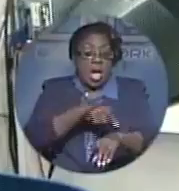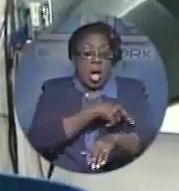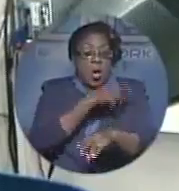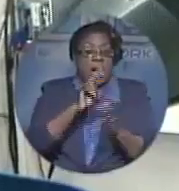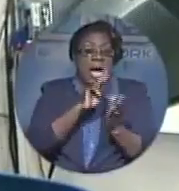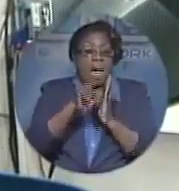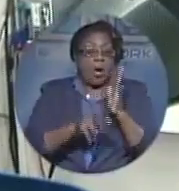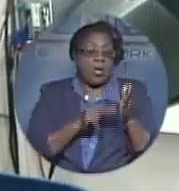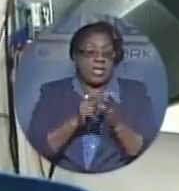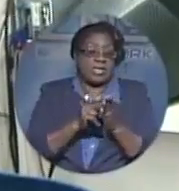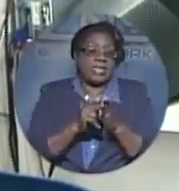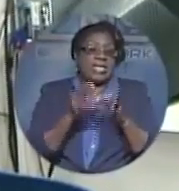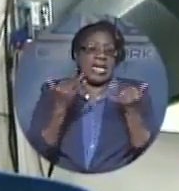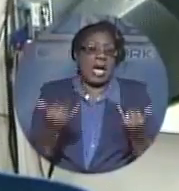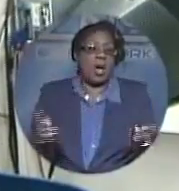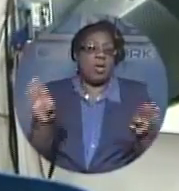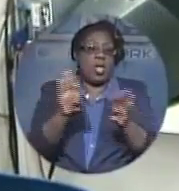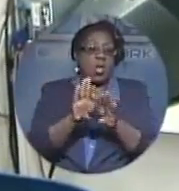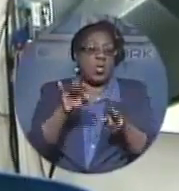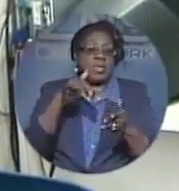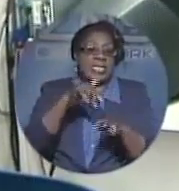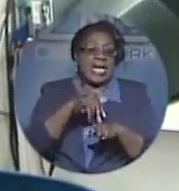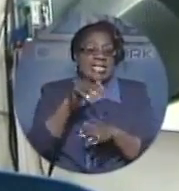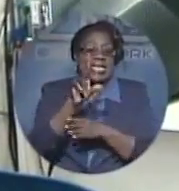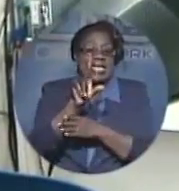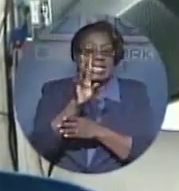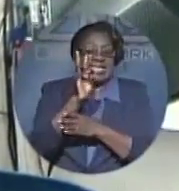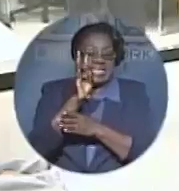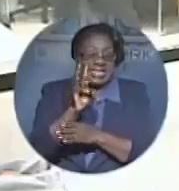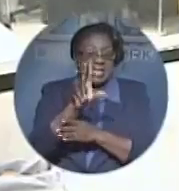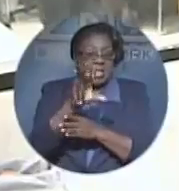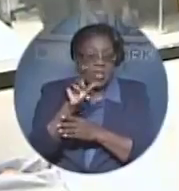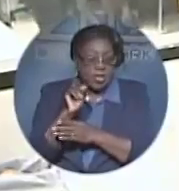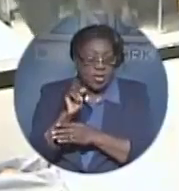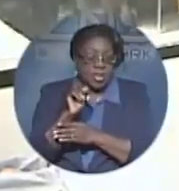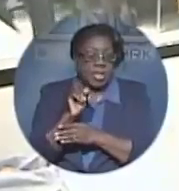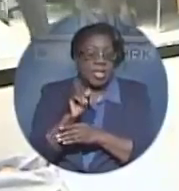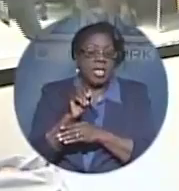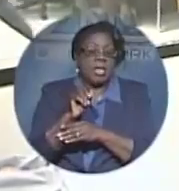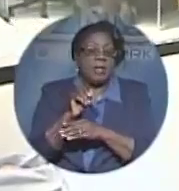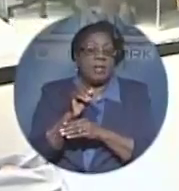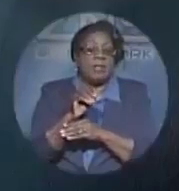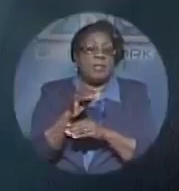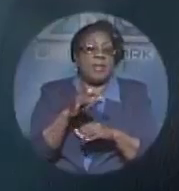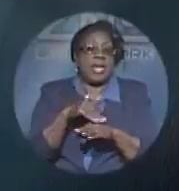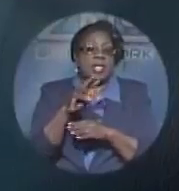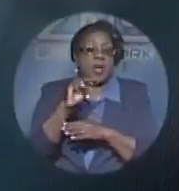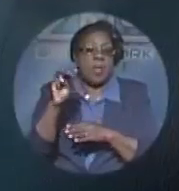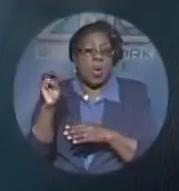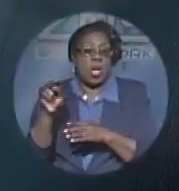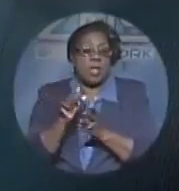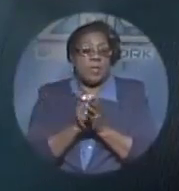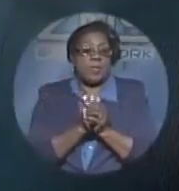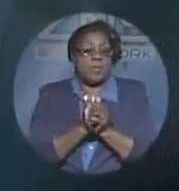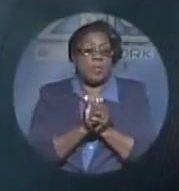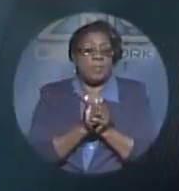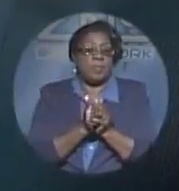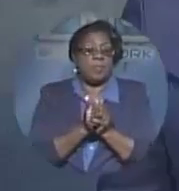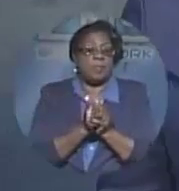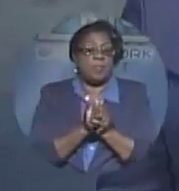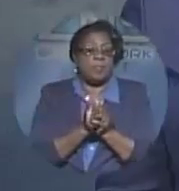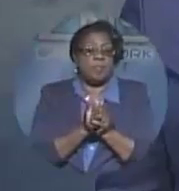extend to 6:30 p.m. at the mall at Marathon and until 1 p.m. on Saturdays. Sian Thompson, ZNS